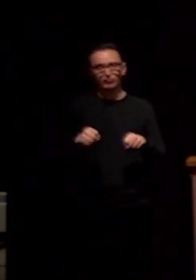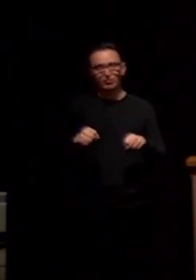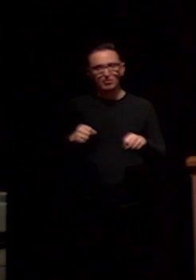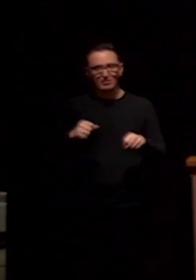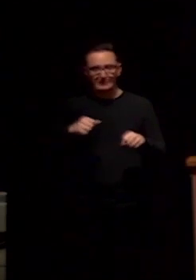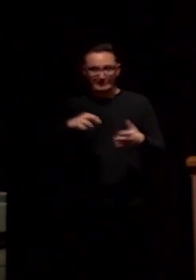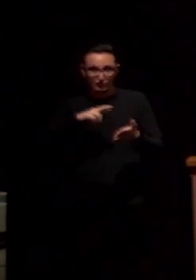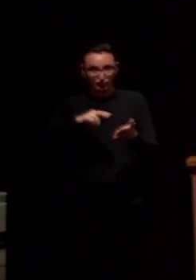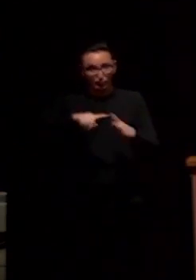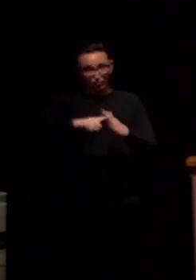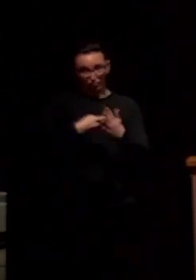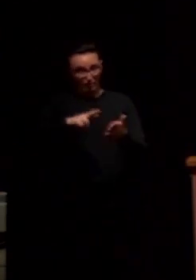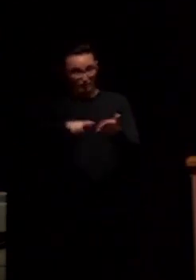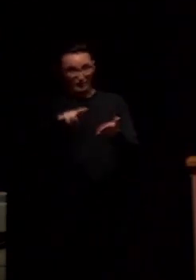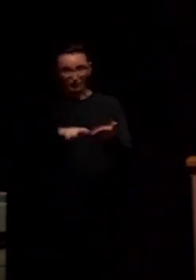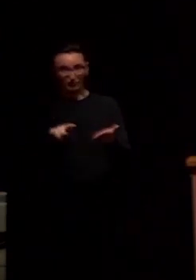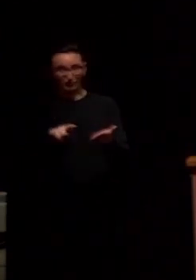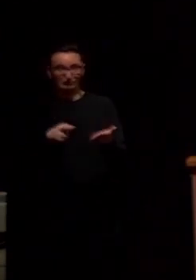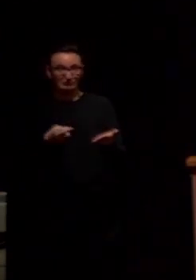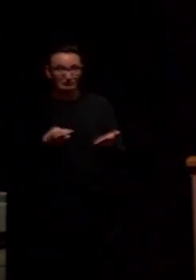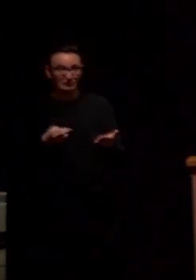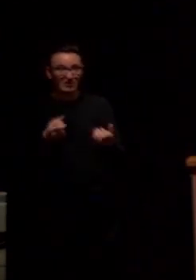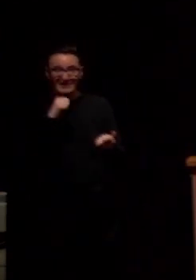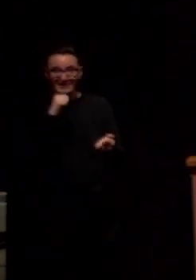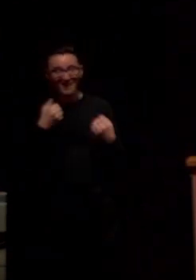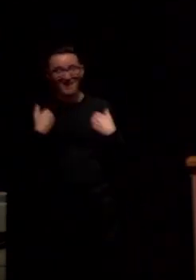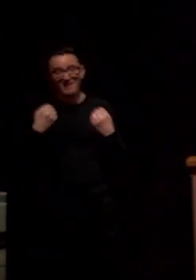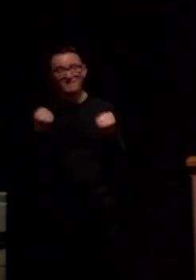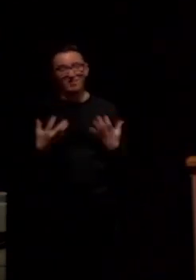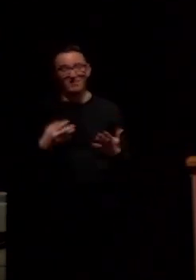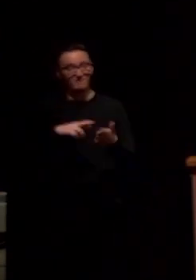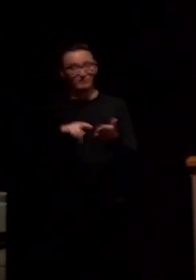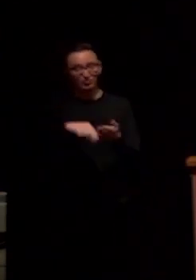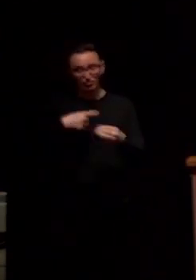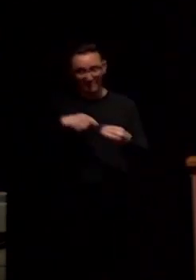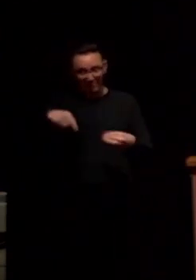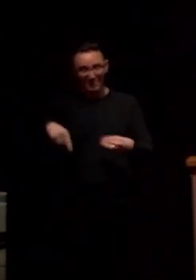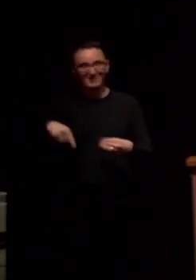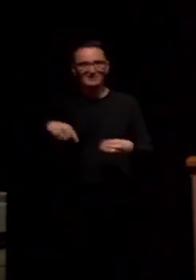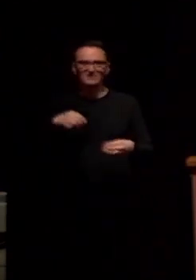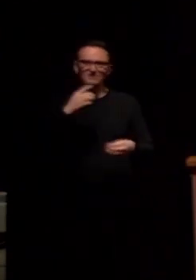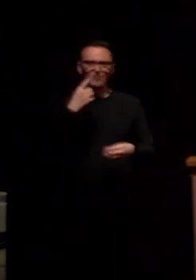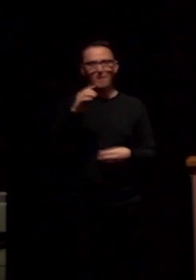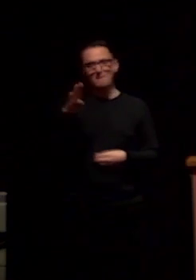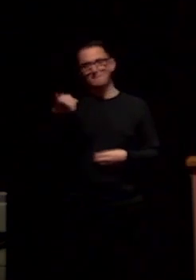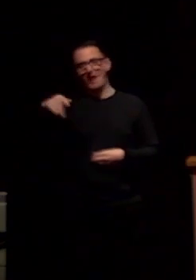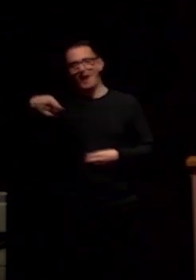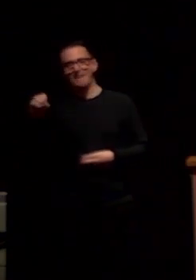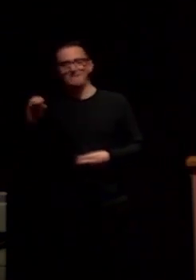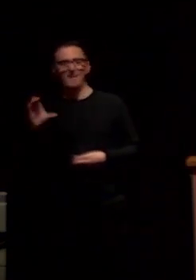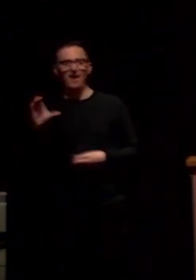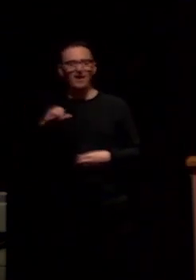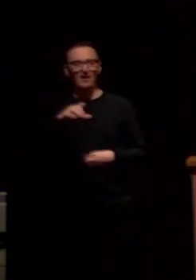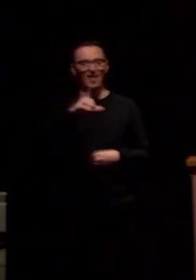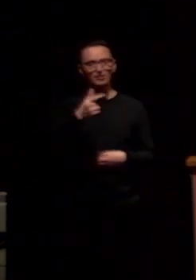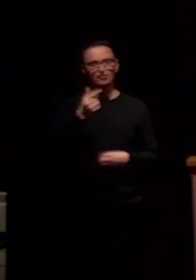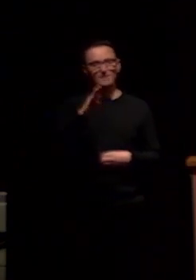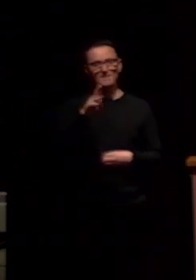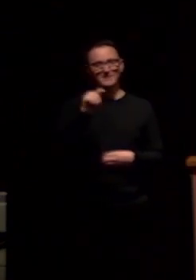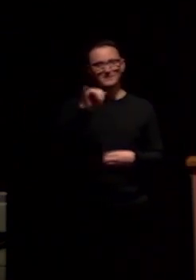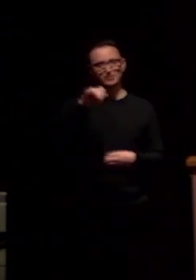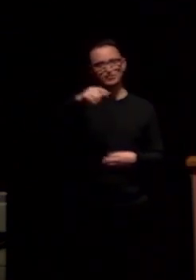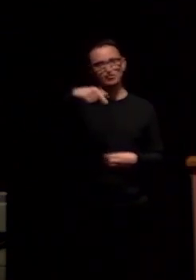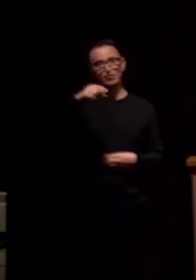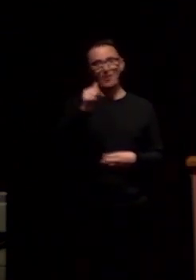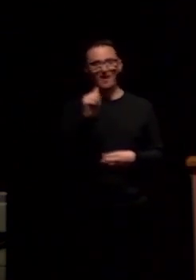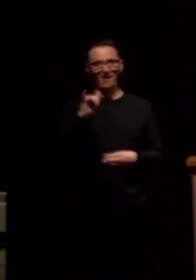no research, very little, about in BIPOC communities, in LGBTQ communities, and so many of my conversations